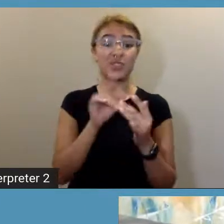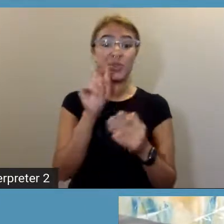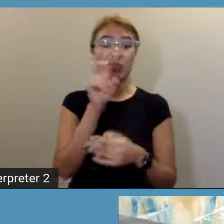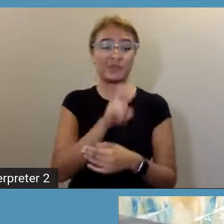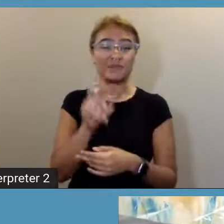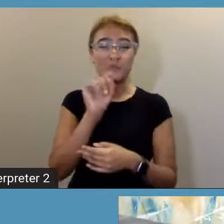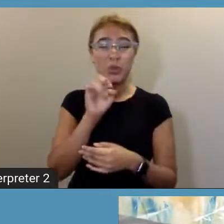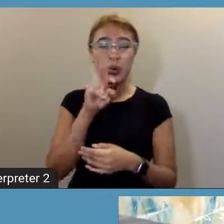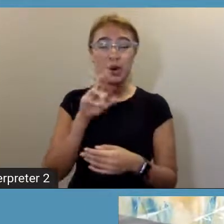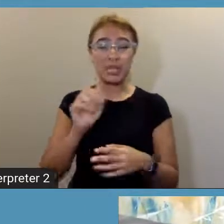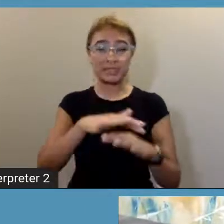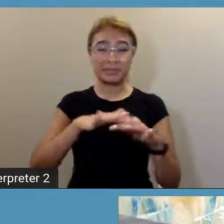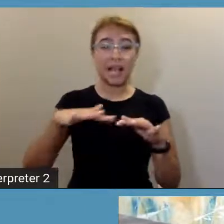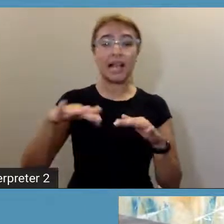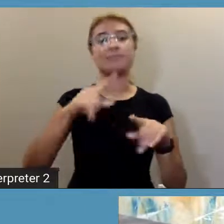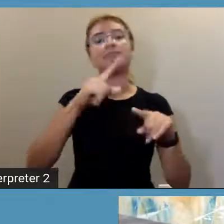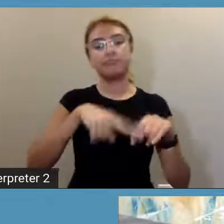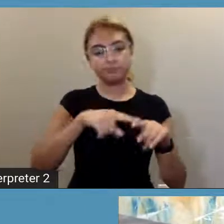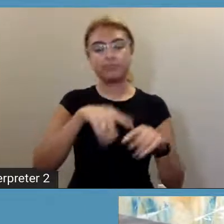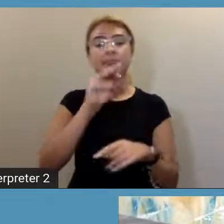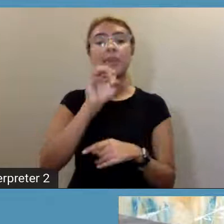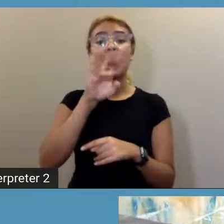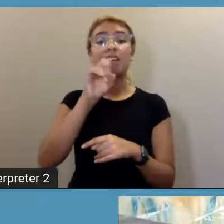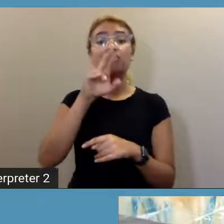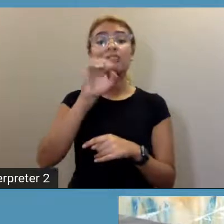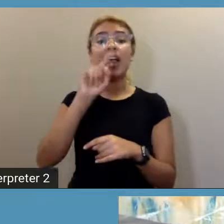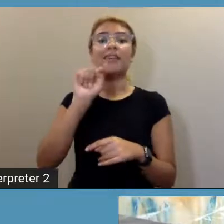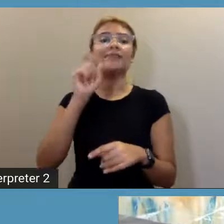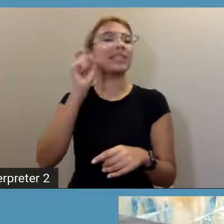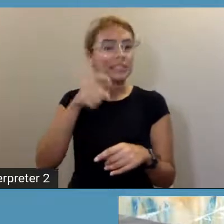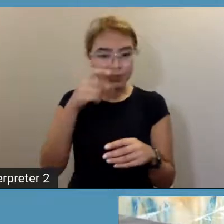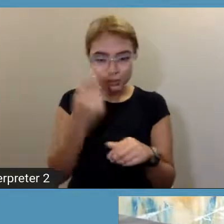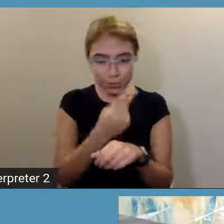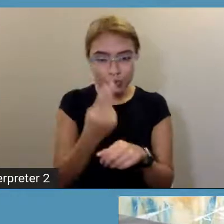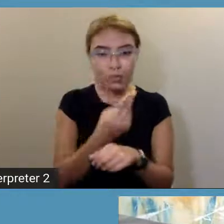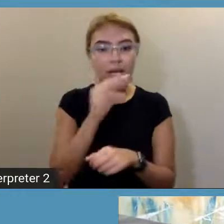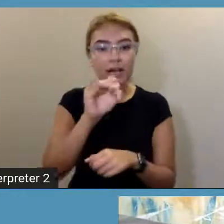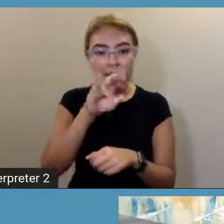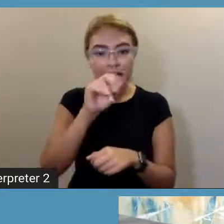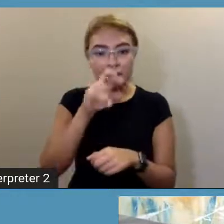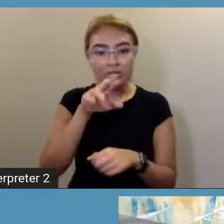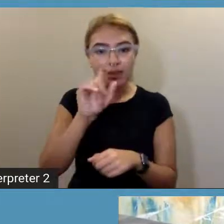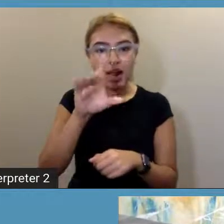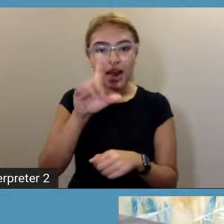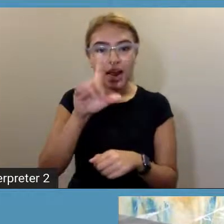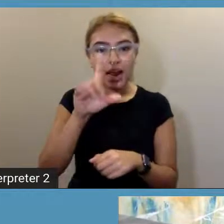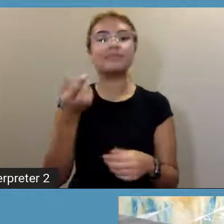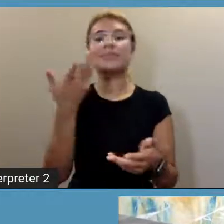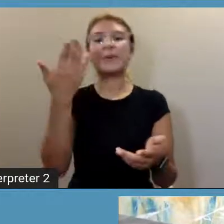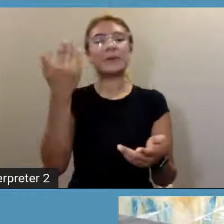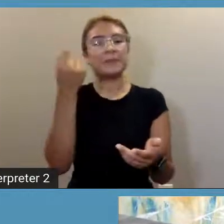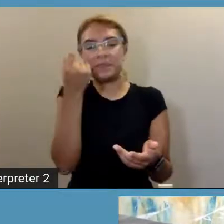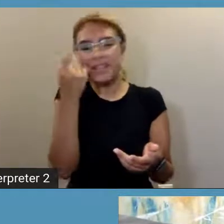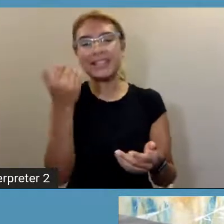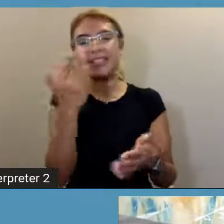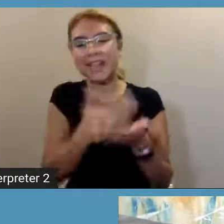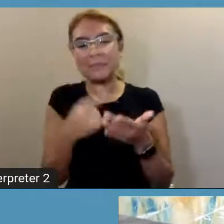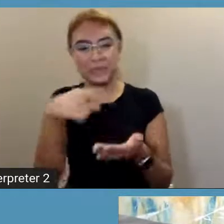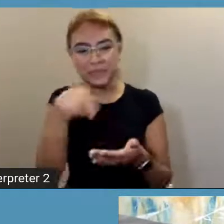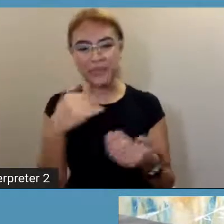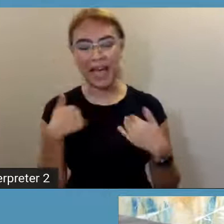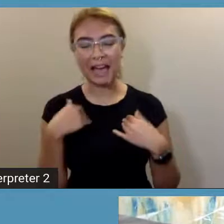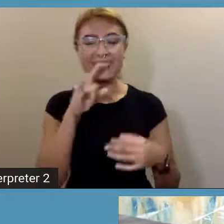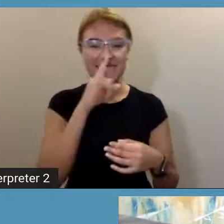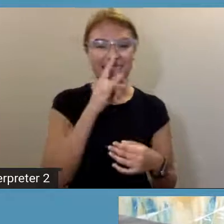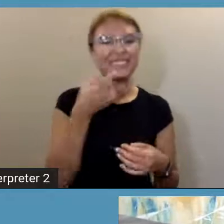it depends. Minecraft, you just need to know how to use Minecraft. I'm pretty sure some of you have children that can teach you how to do